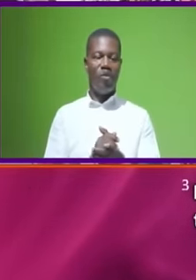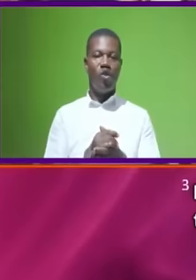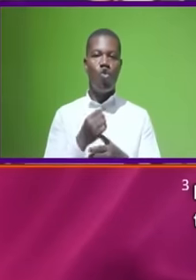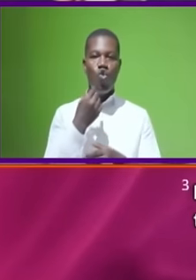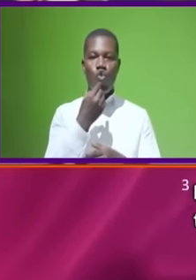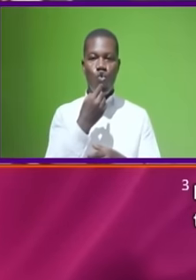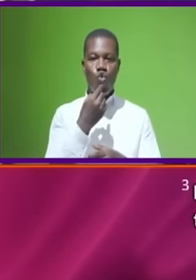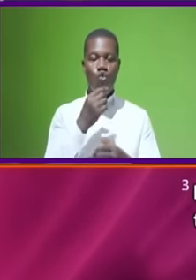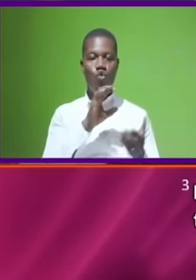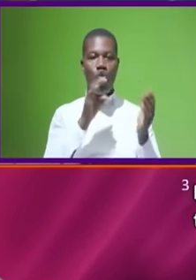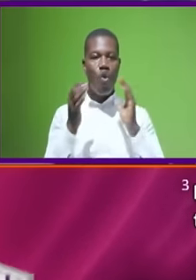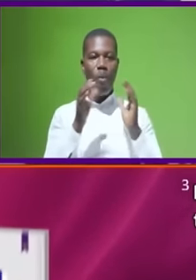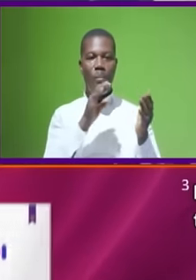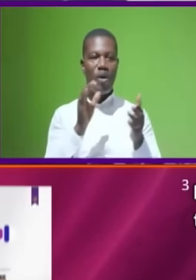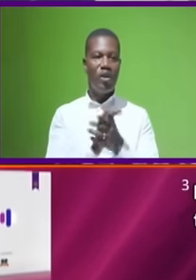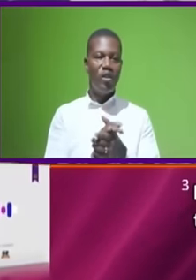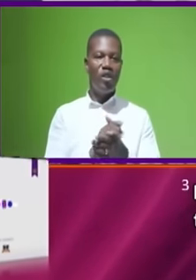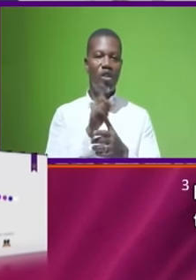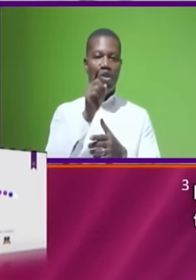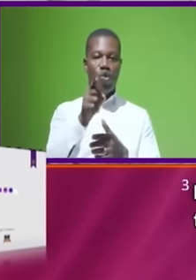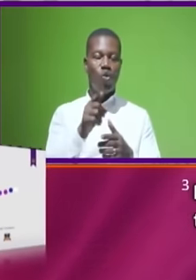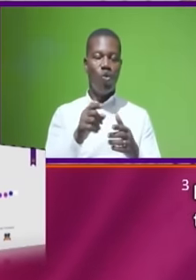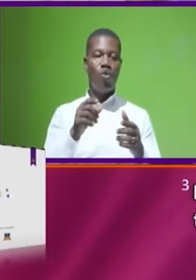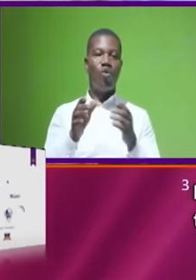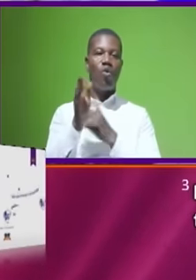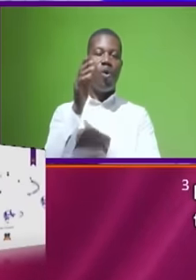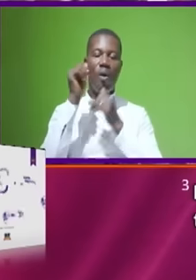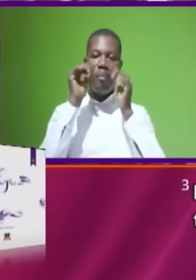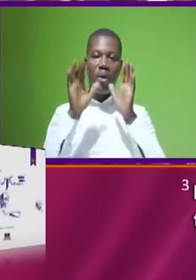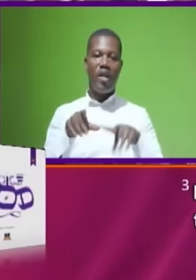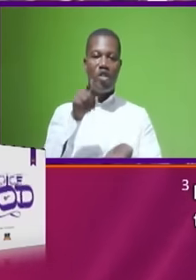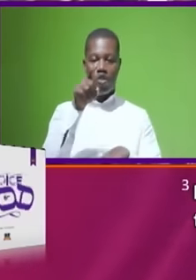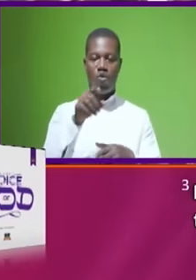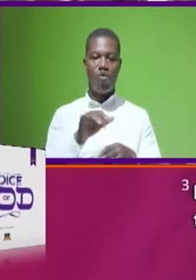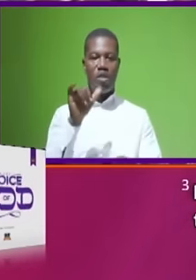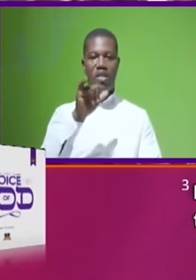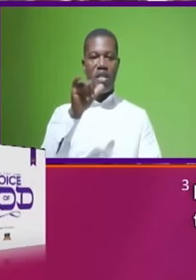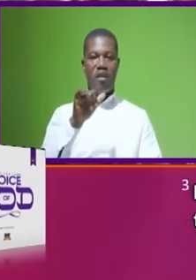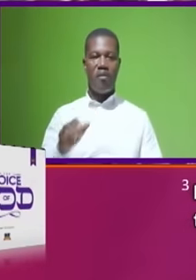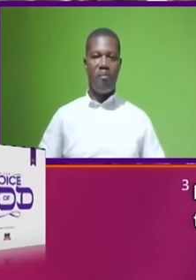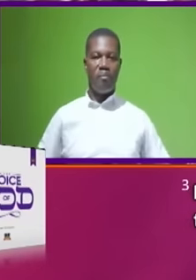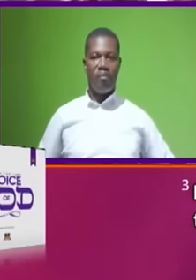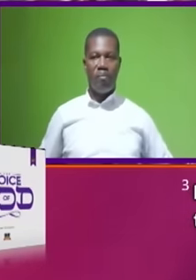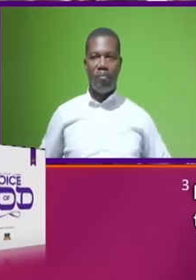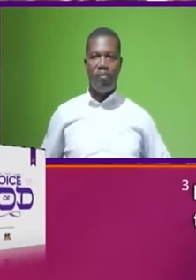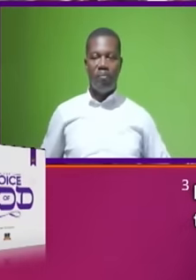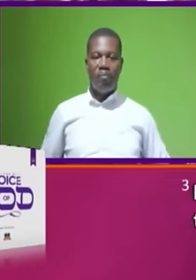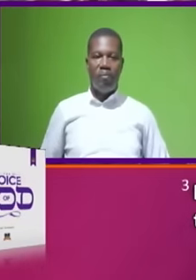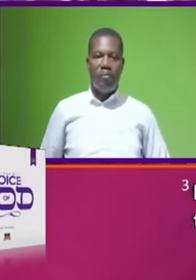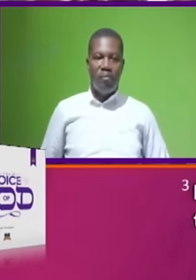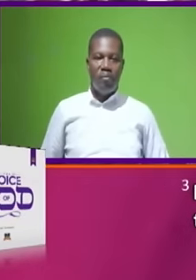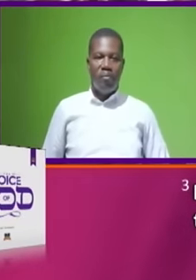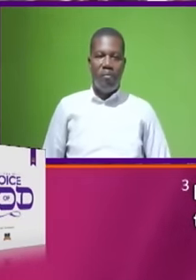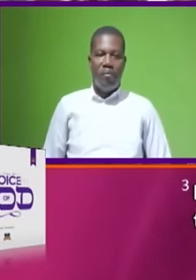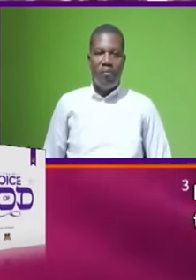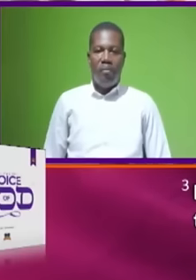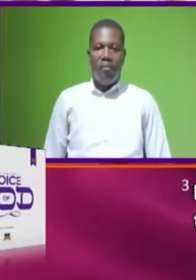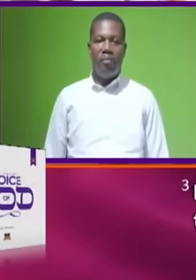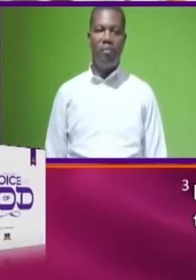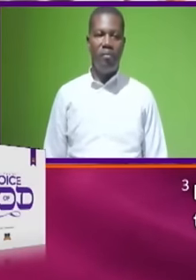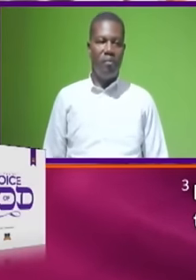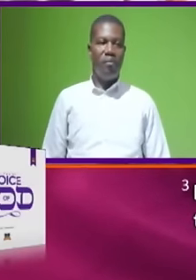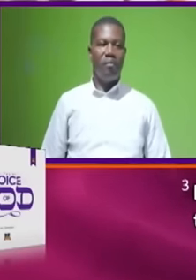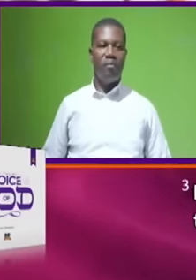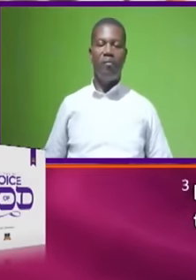wane se. Wane wanya miyashira o. So this can be likened to someone who has been blessed today by